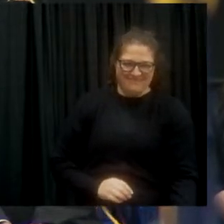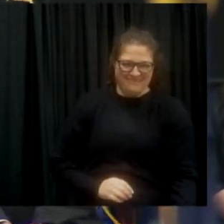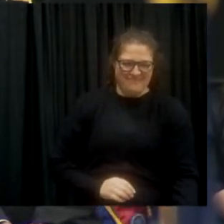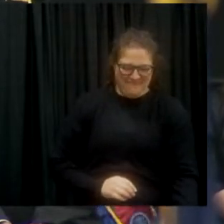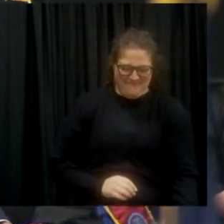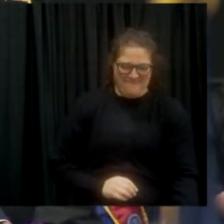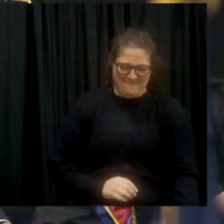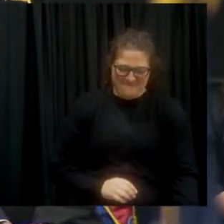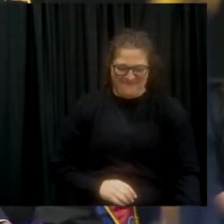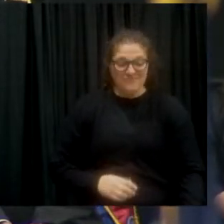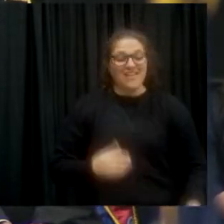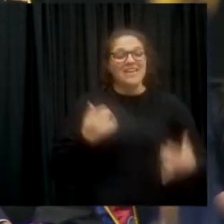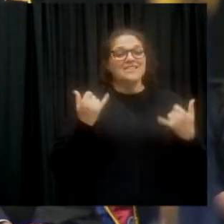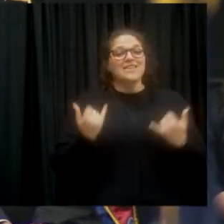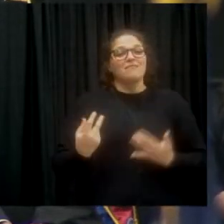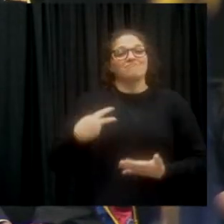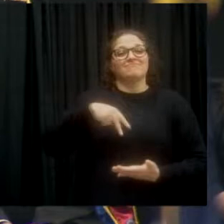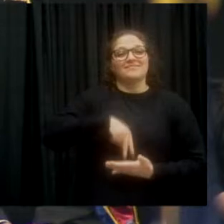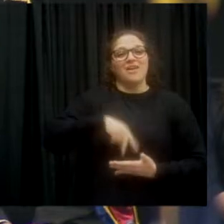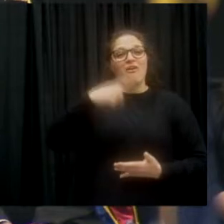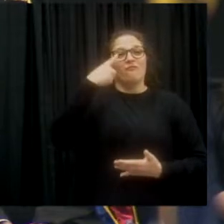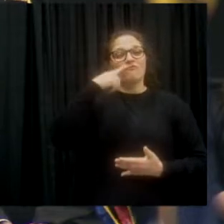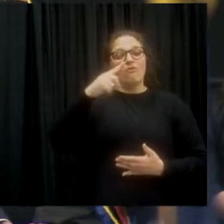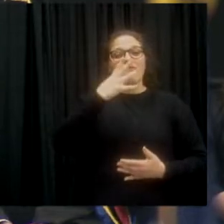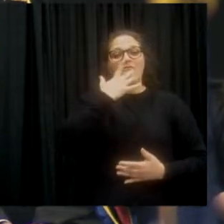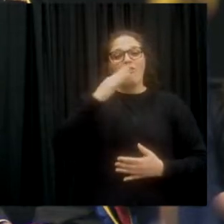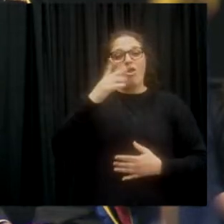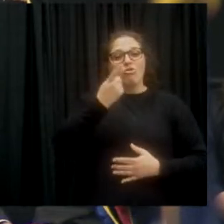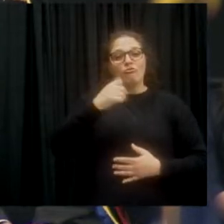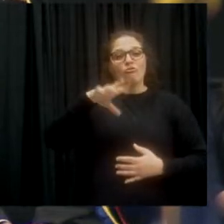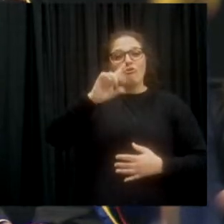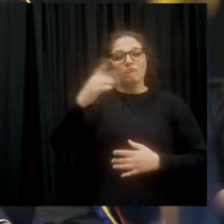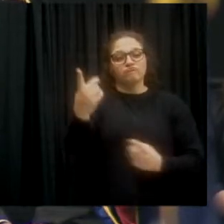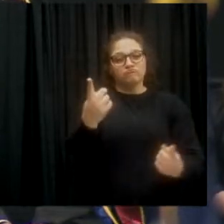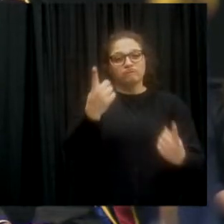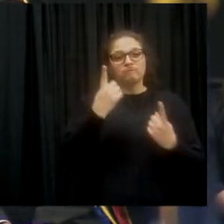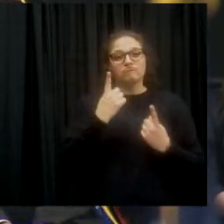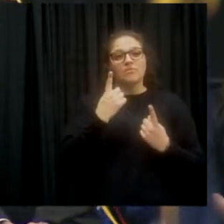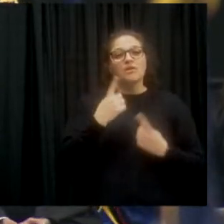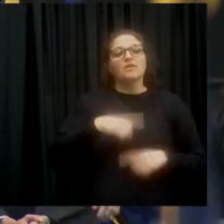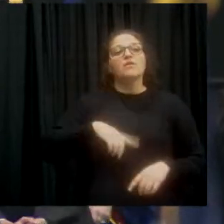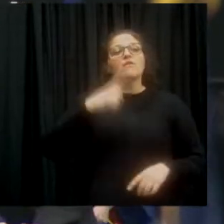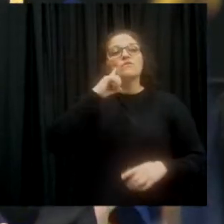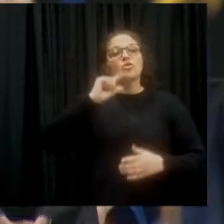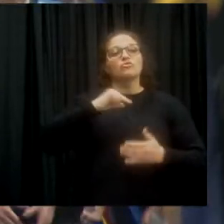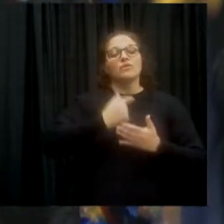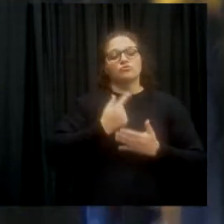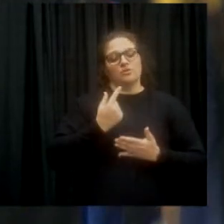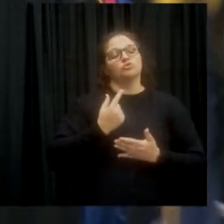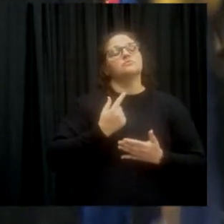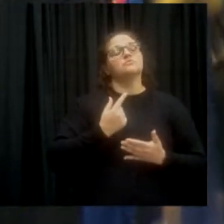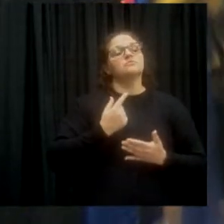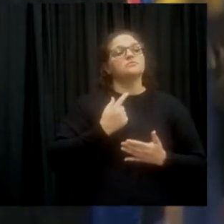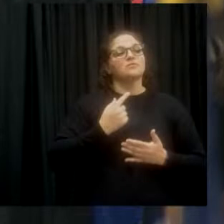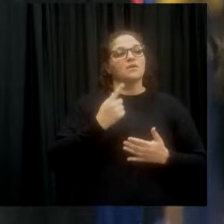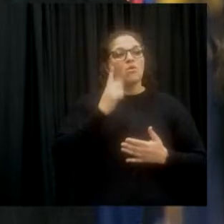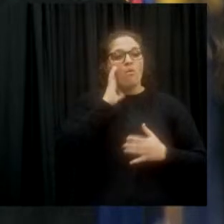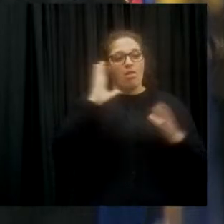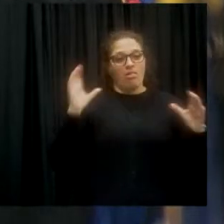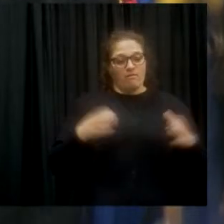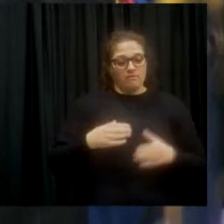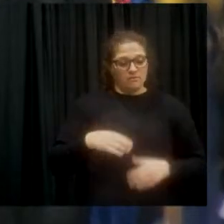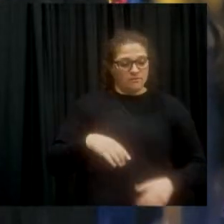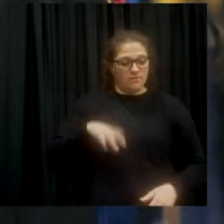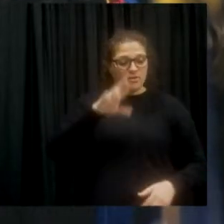At this time, please stand for the presentation of the colors by the East High School's Thunderbird Graduation Color Guard, comprised